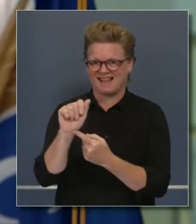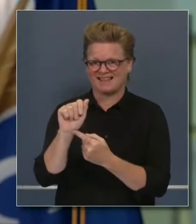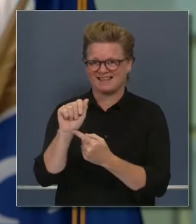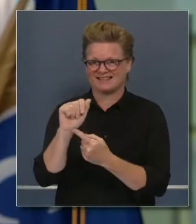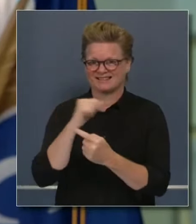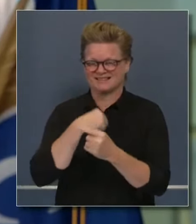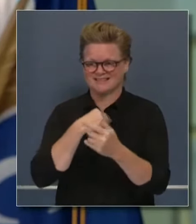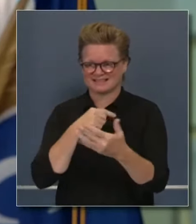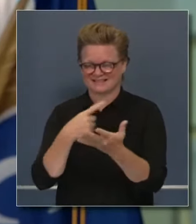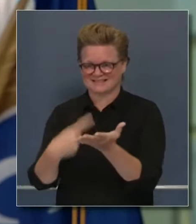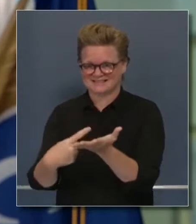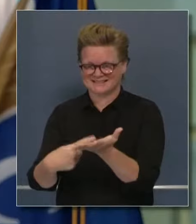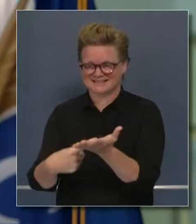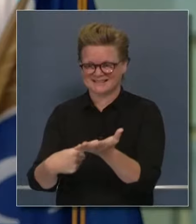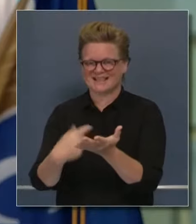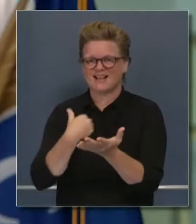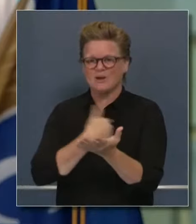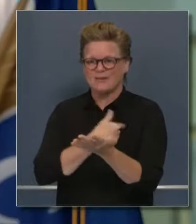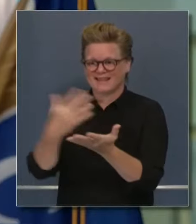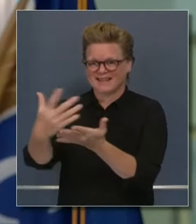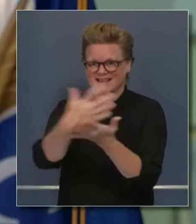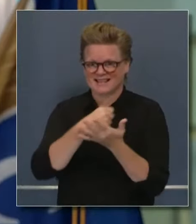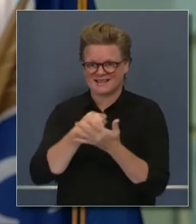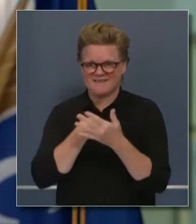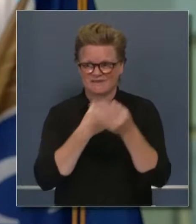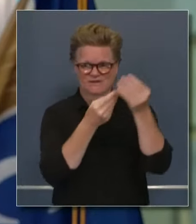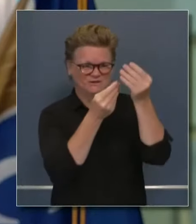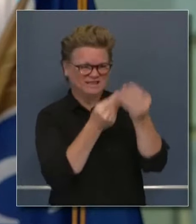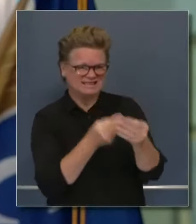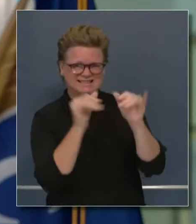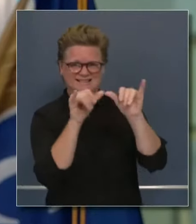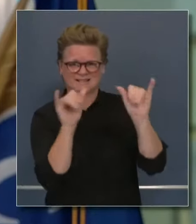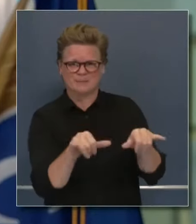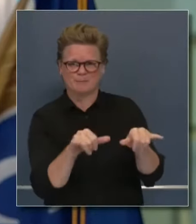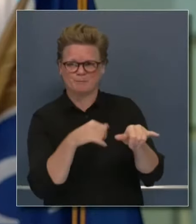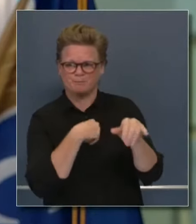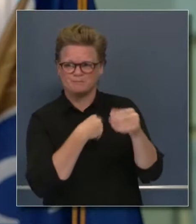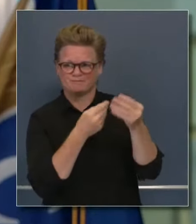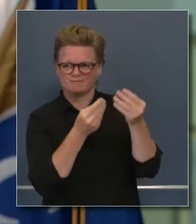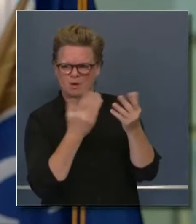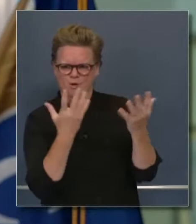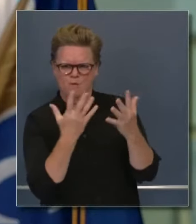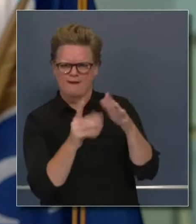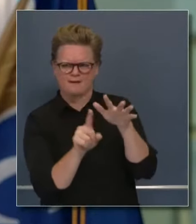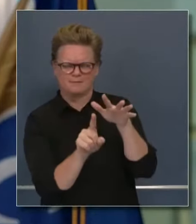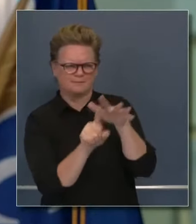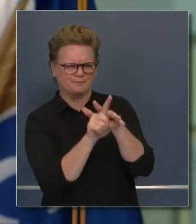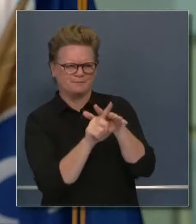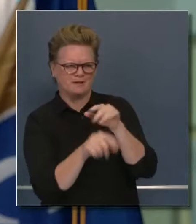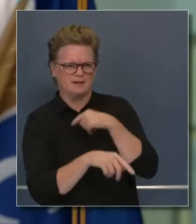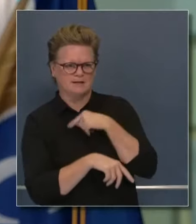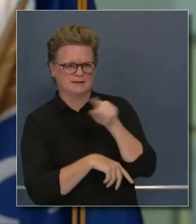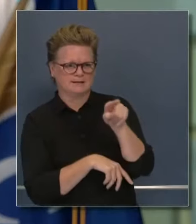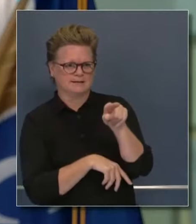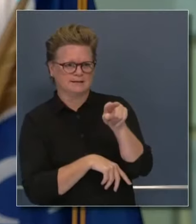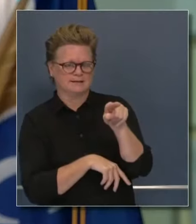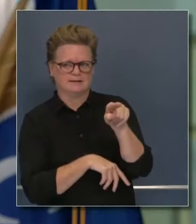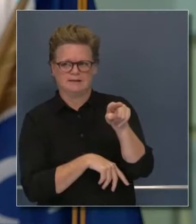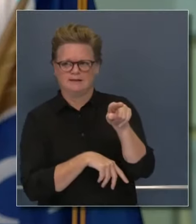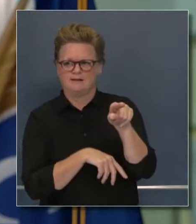with the Marin County data, as we did with all 58 counties, the anticipated move to